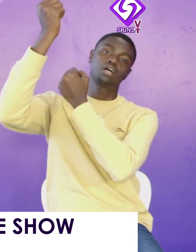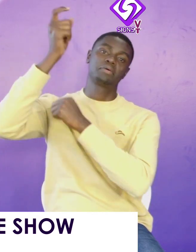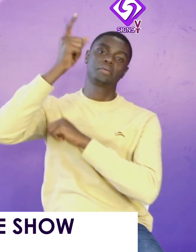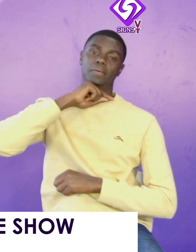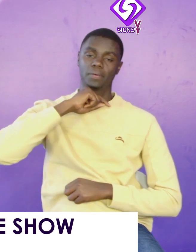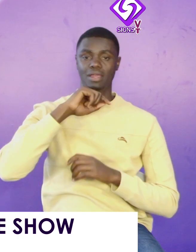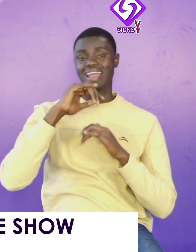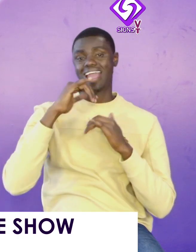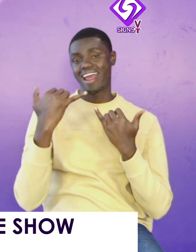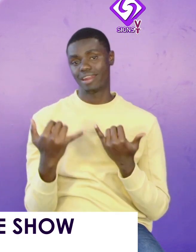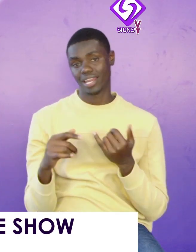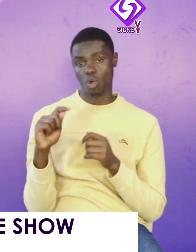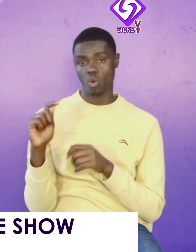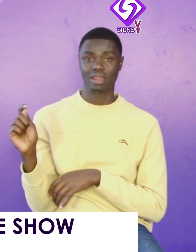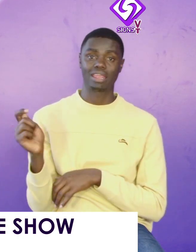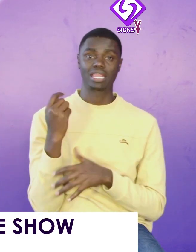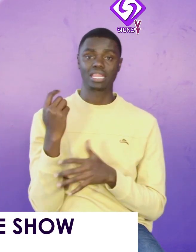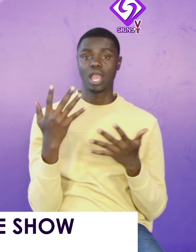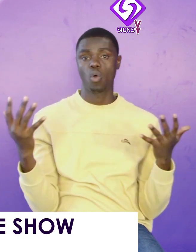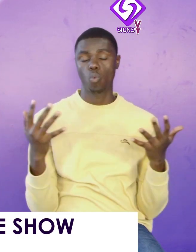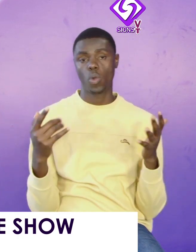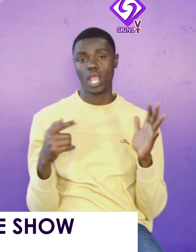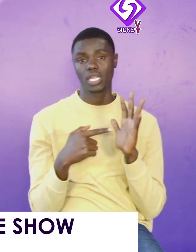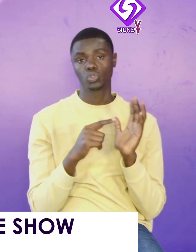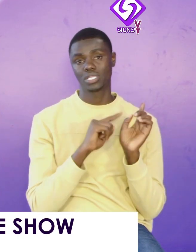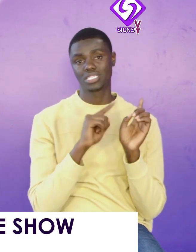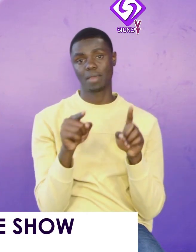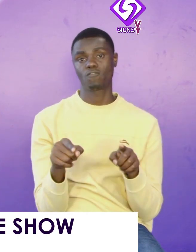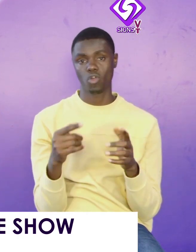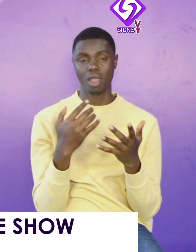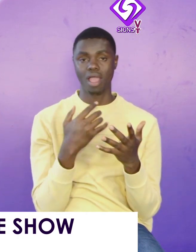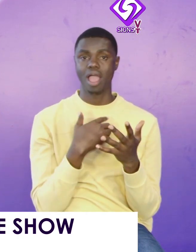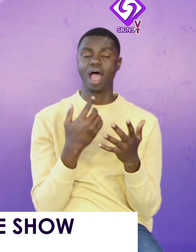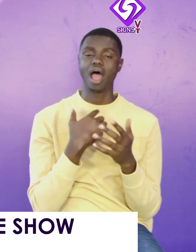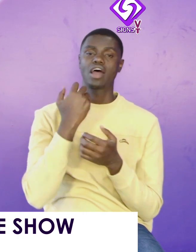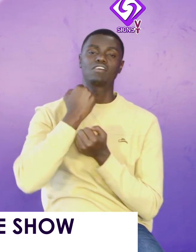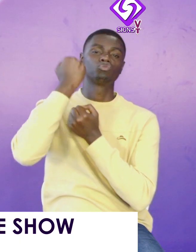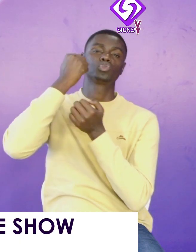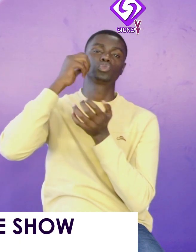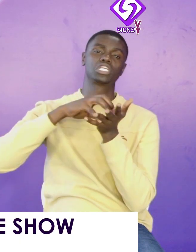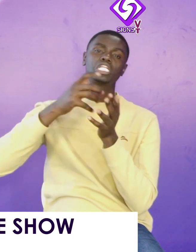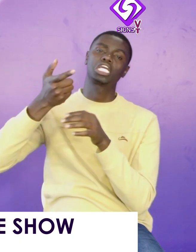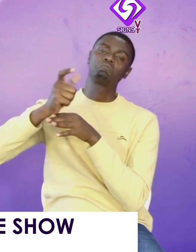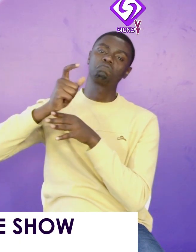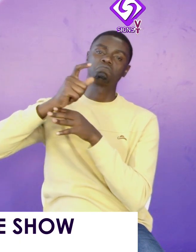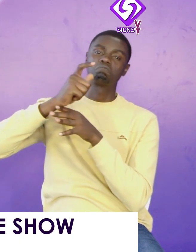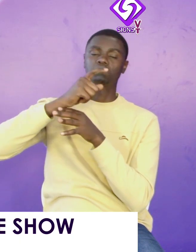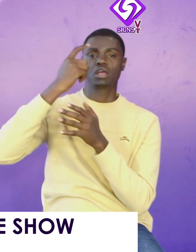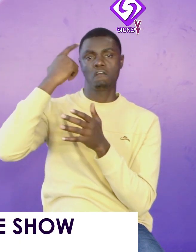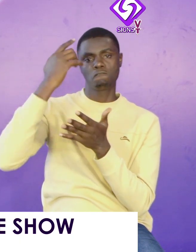Right now in Kenya, where this show is coming from, there is a rise of suicide cases. For some reason,